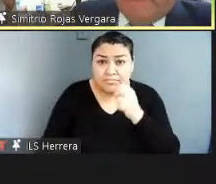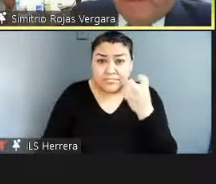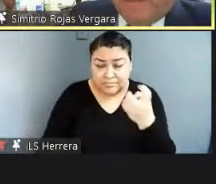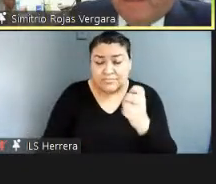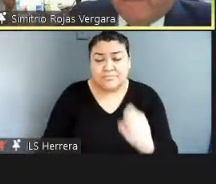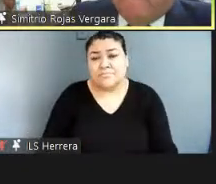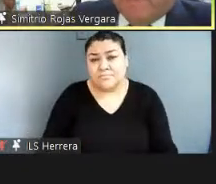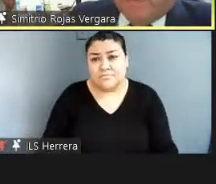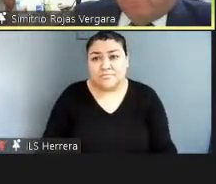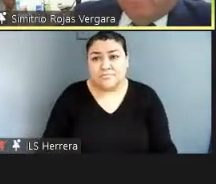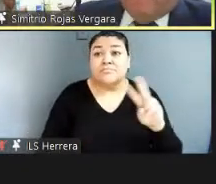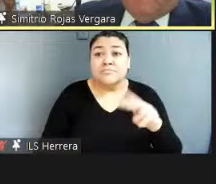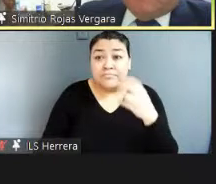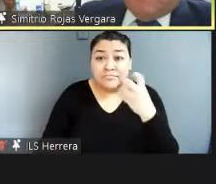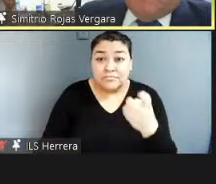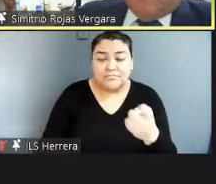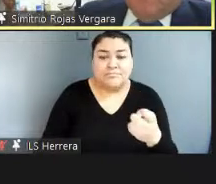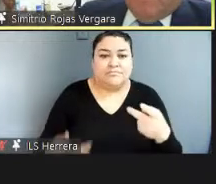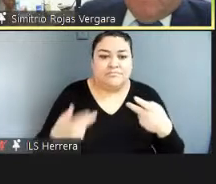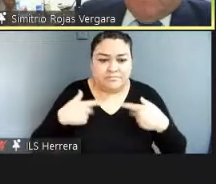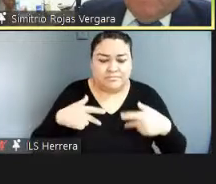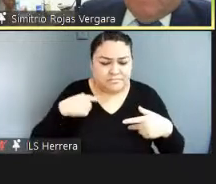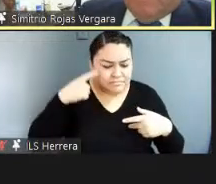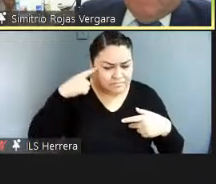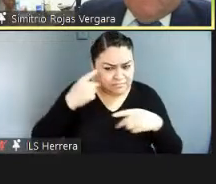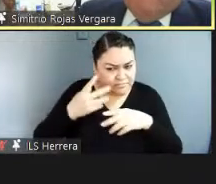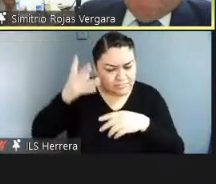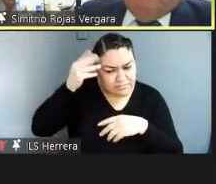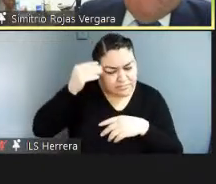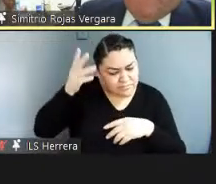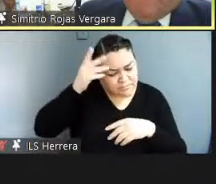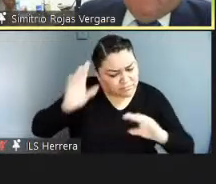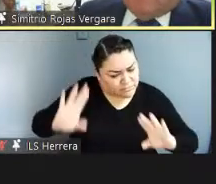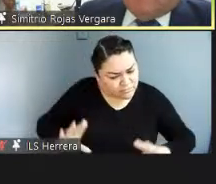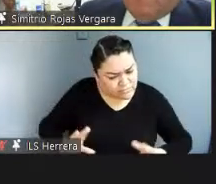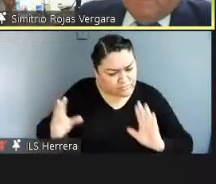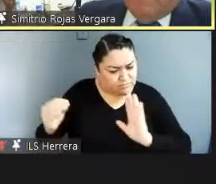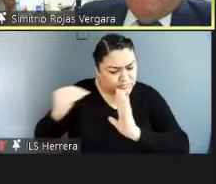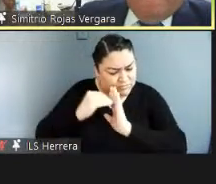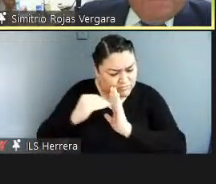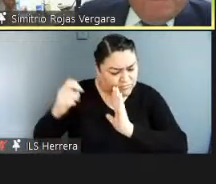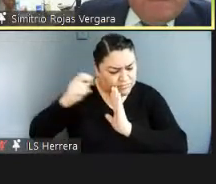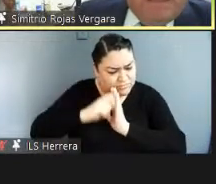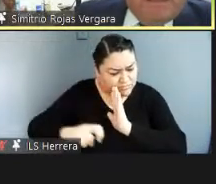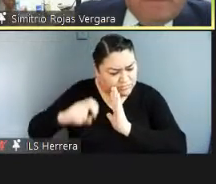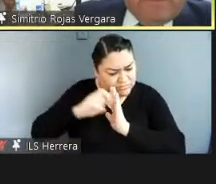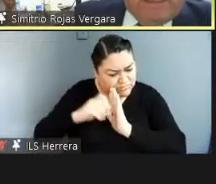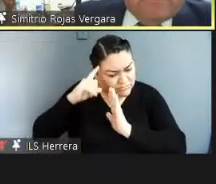applying proper costumes and social interactions.